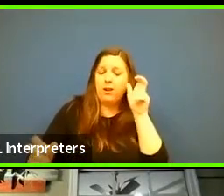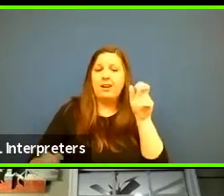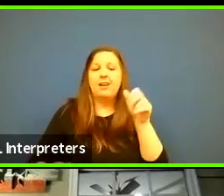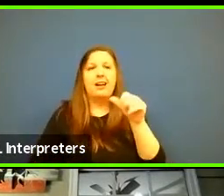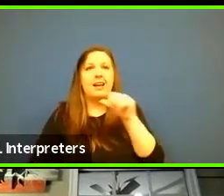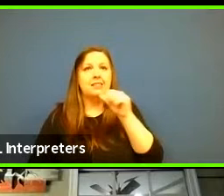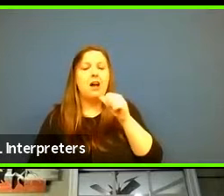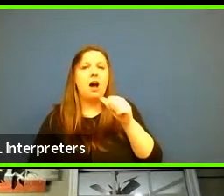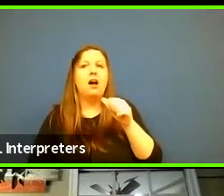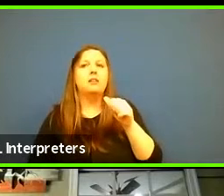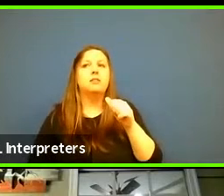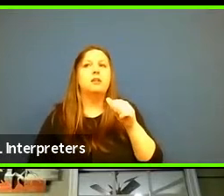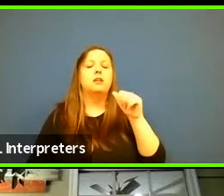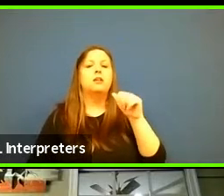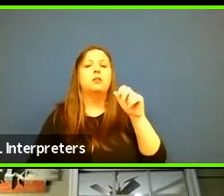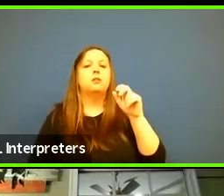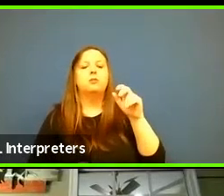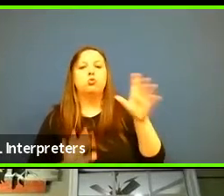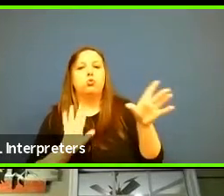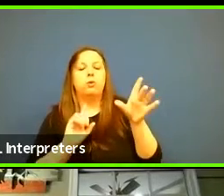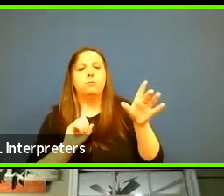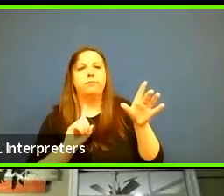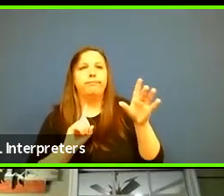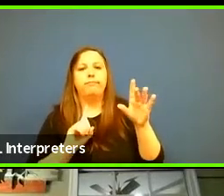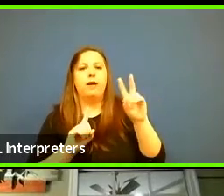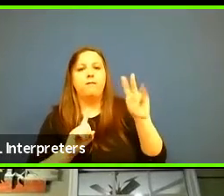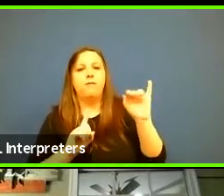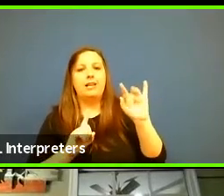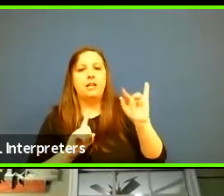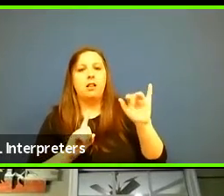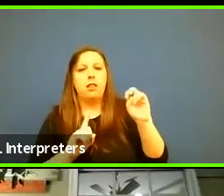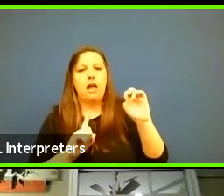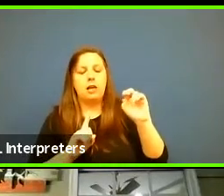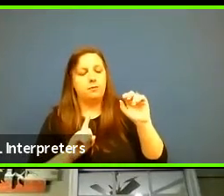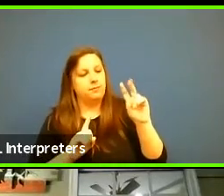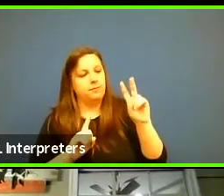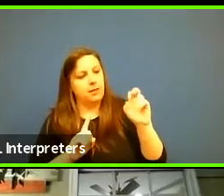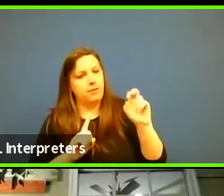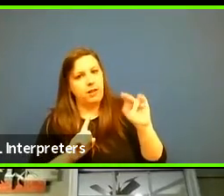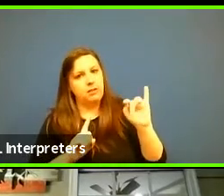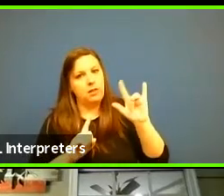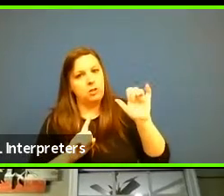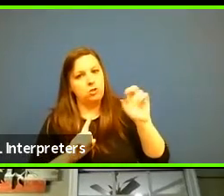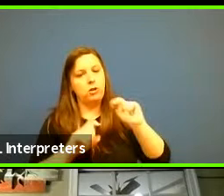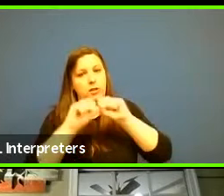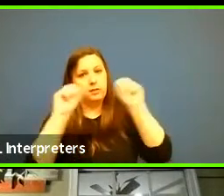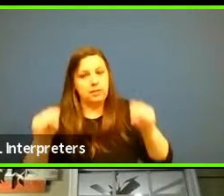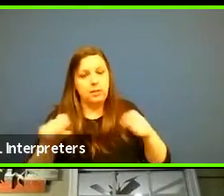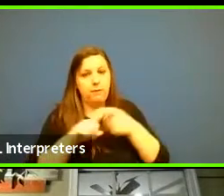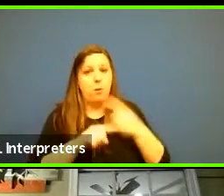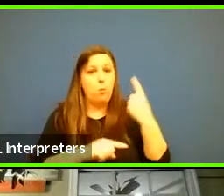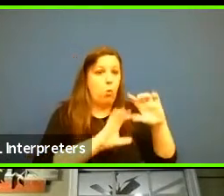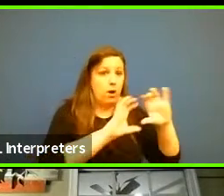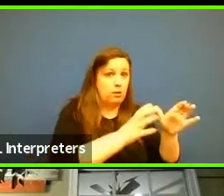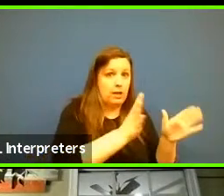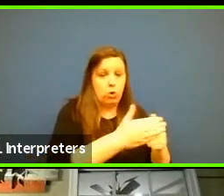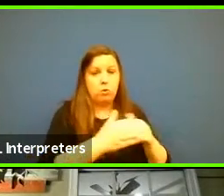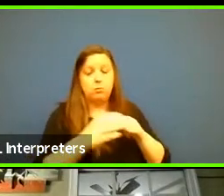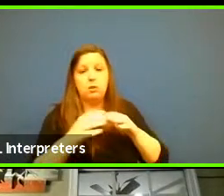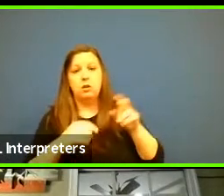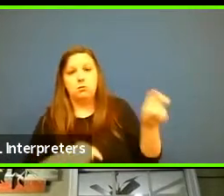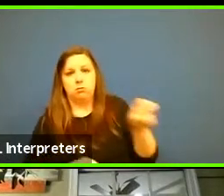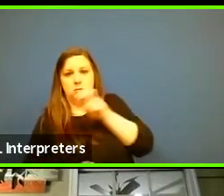one classroom to another classroom through the ventilation system, but more the transmission within that